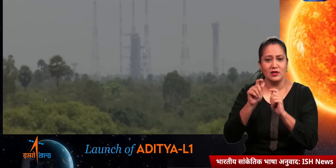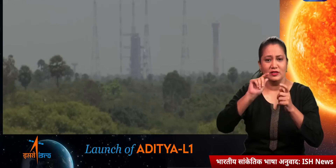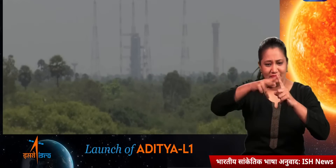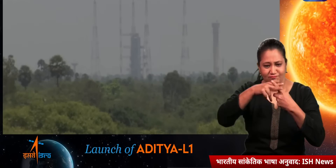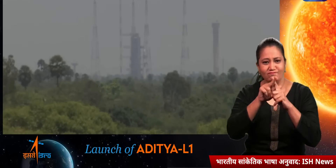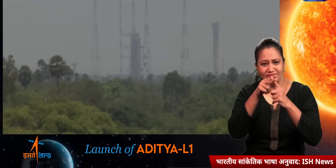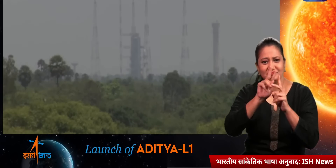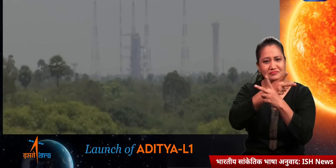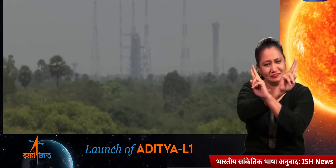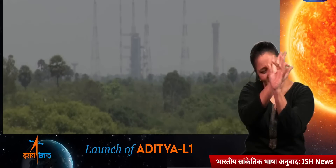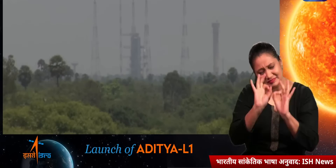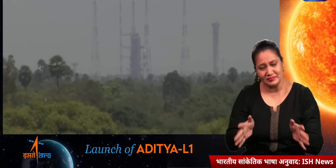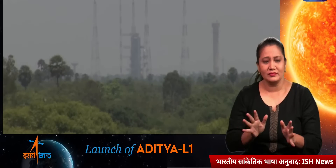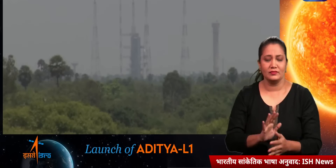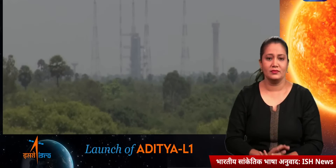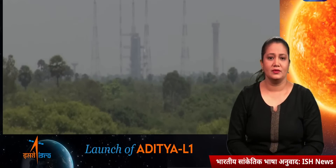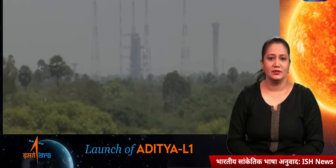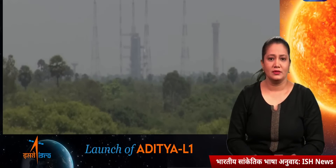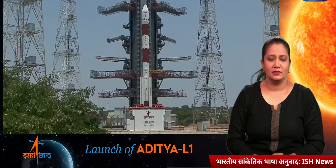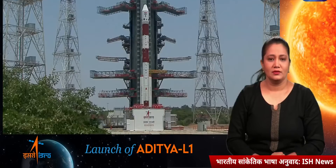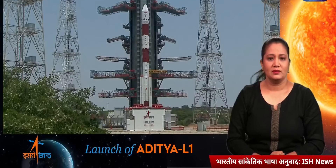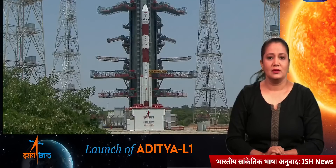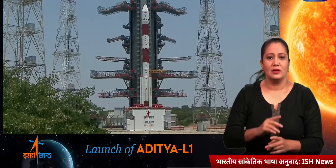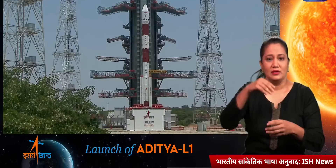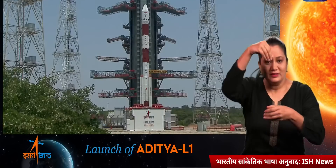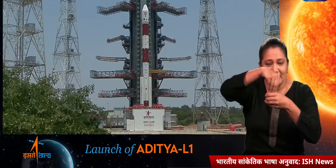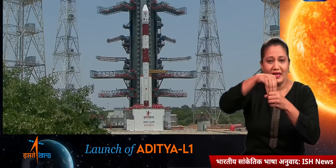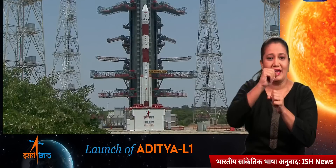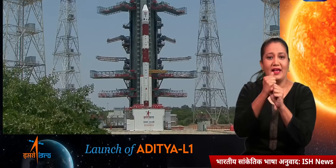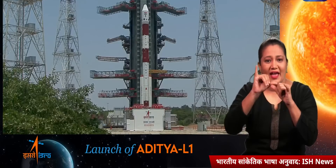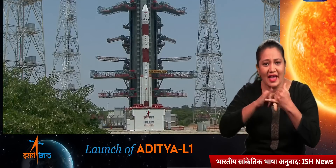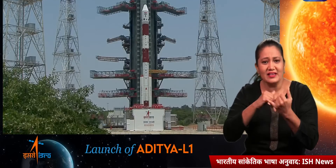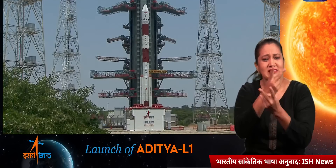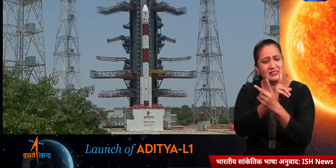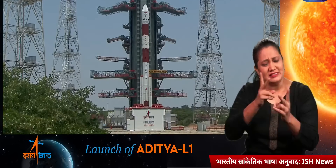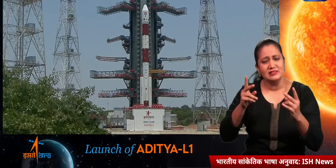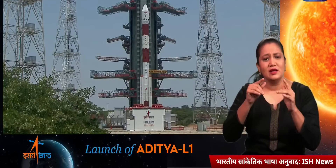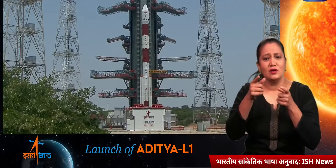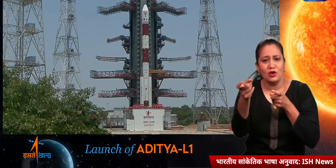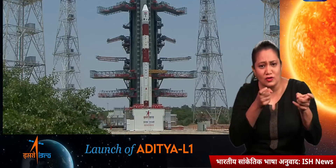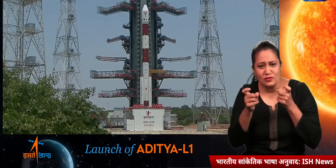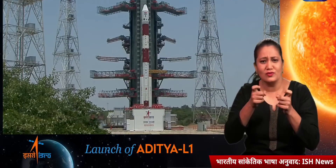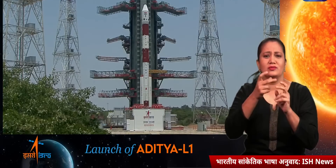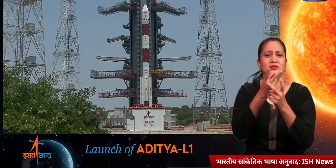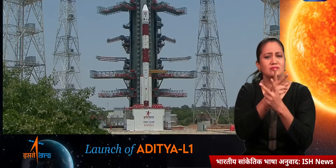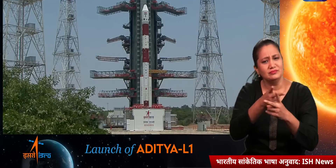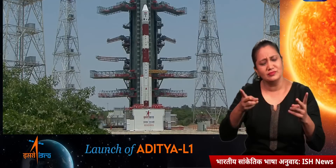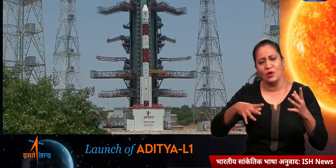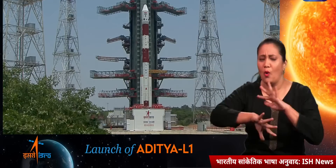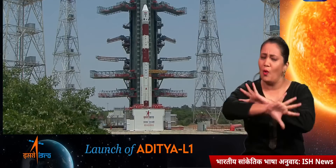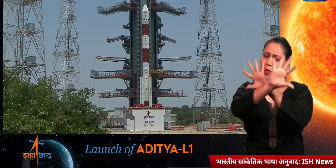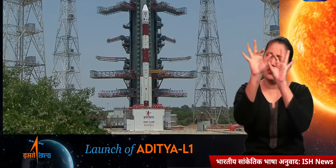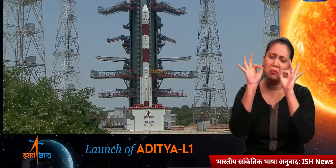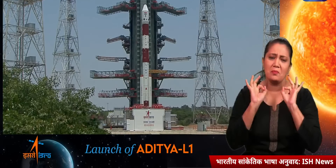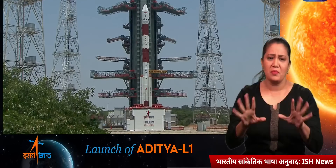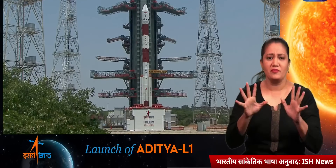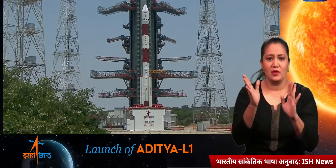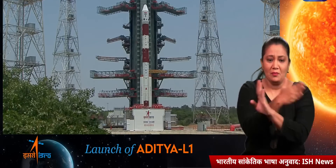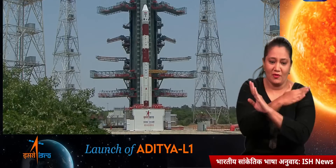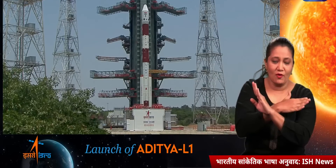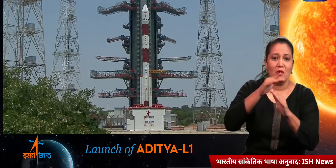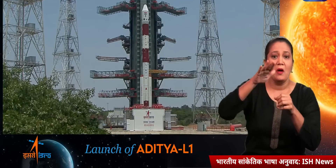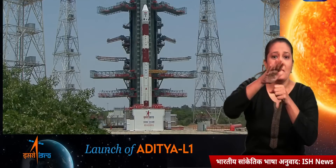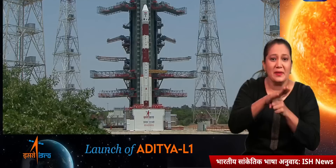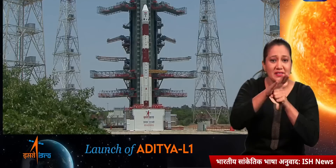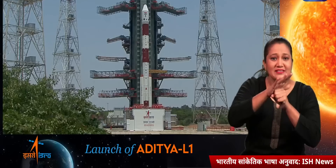launch vehicle stages. The bottles storing the gases of command and control operations have been charged to pre-launch pressure